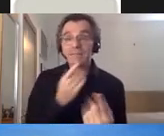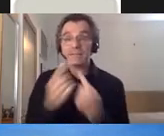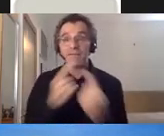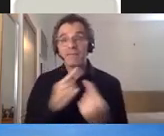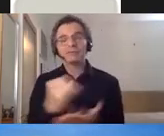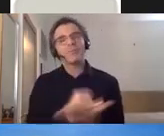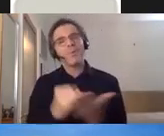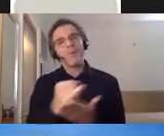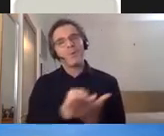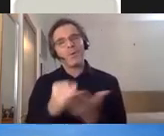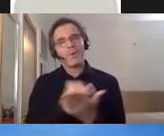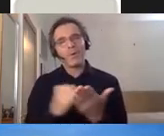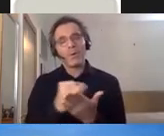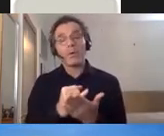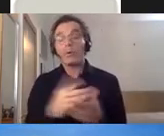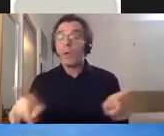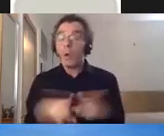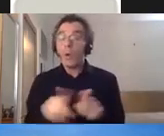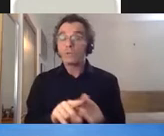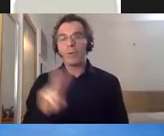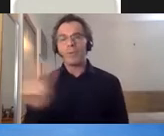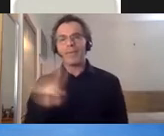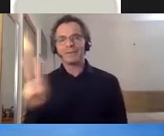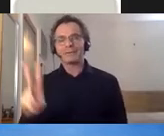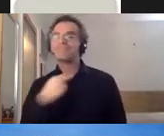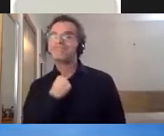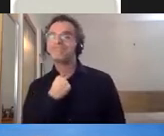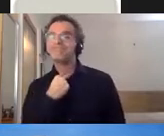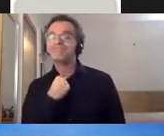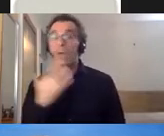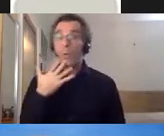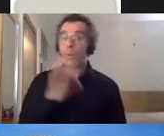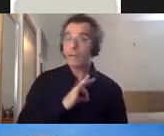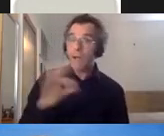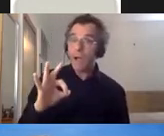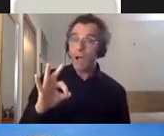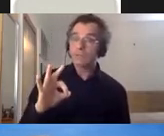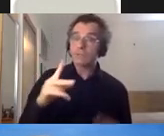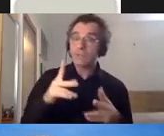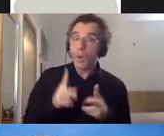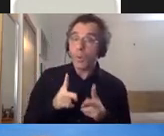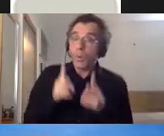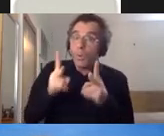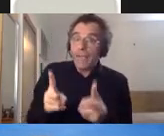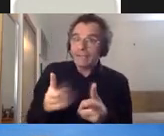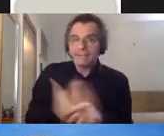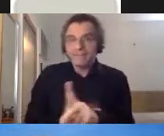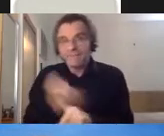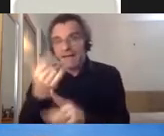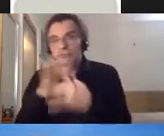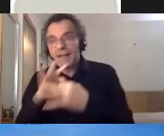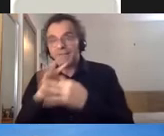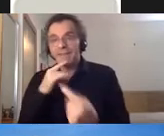poor. Likewise, parents were disappointed. When asked about the ways that they found the relevant information,